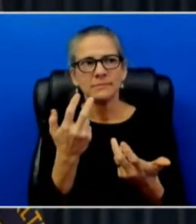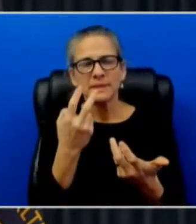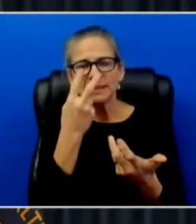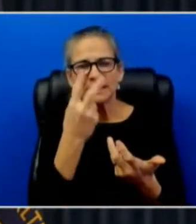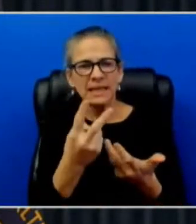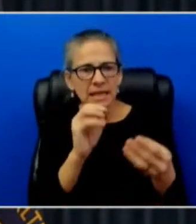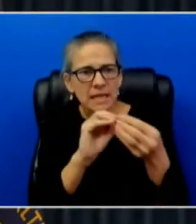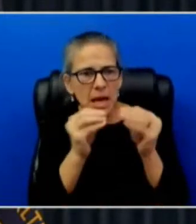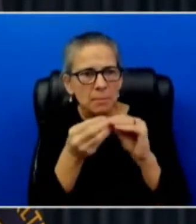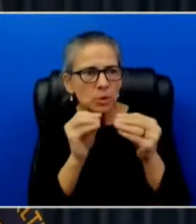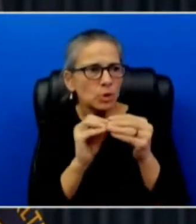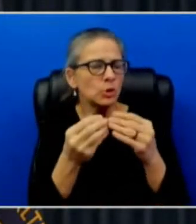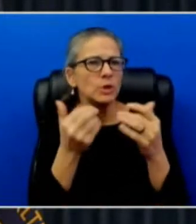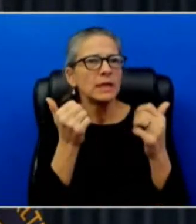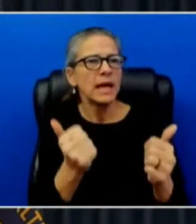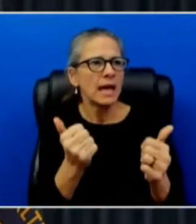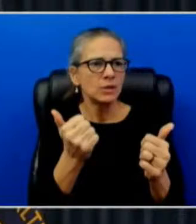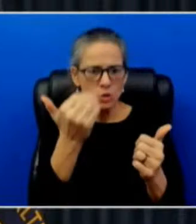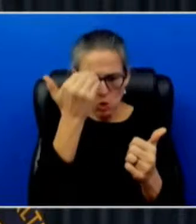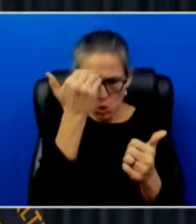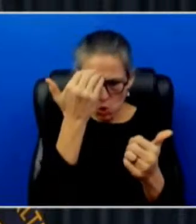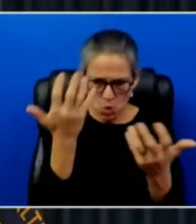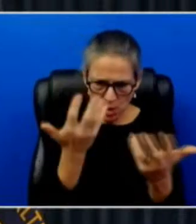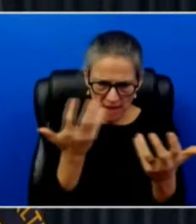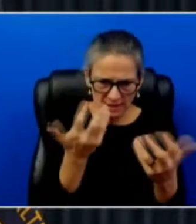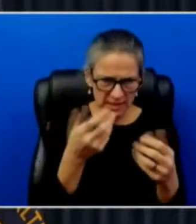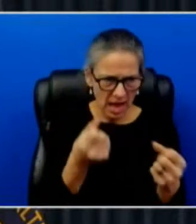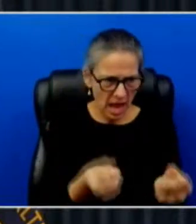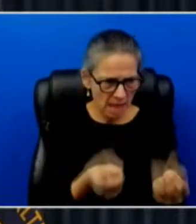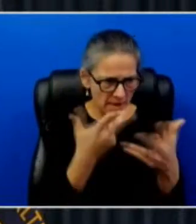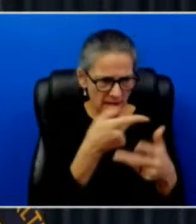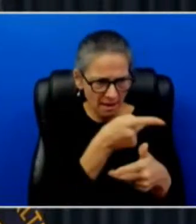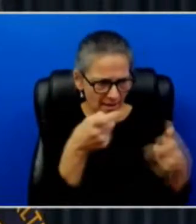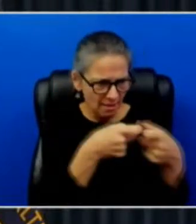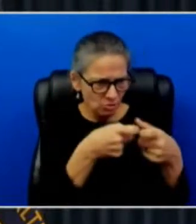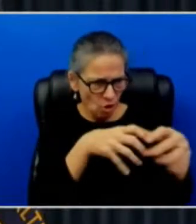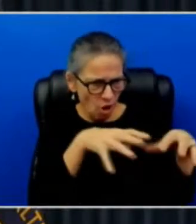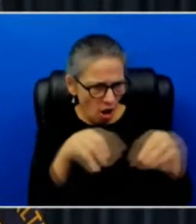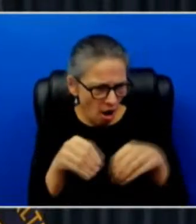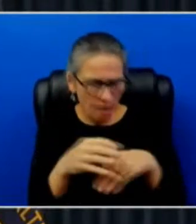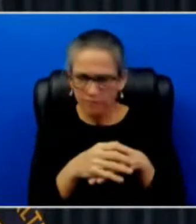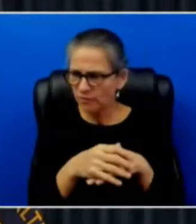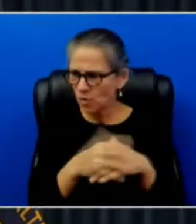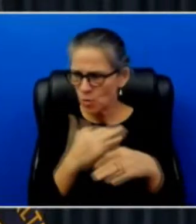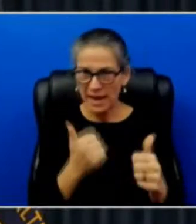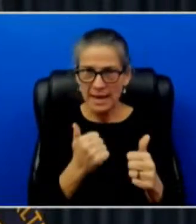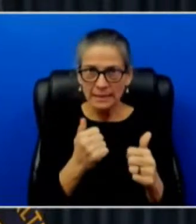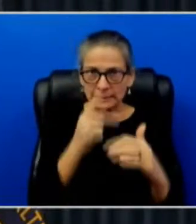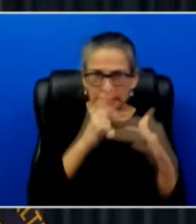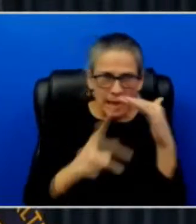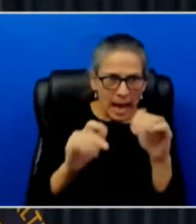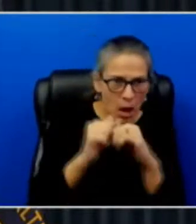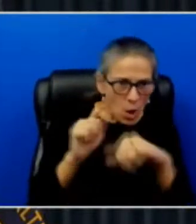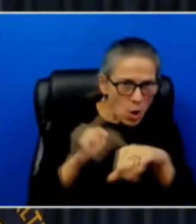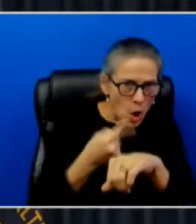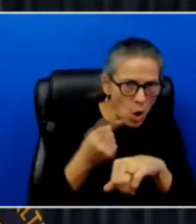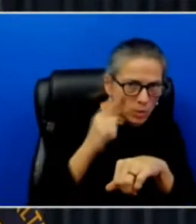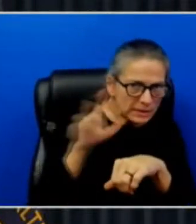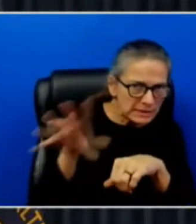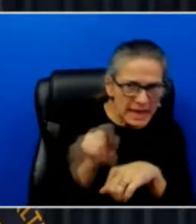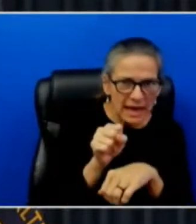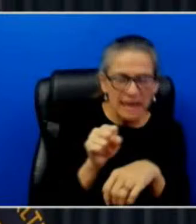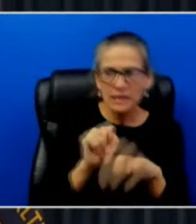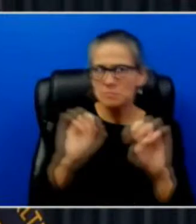specifically to your cooperative or energy provider and get an idea of how long you're going to be without power, how long this emergency is going to last there